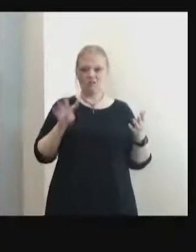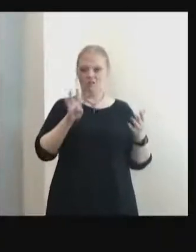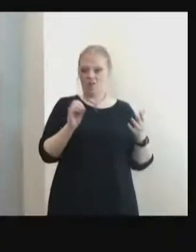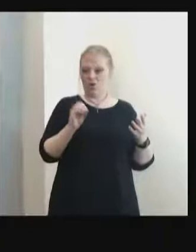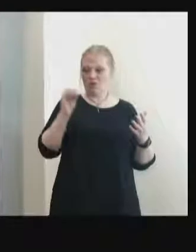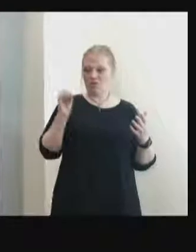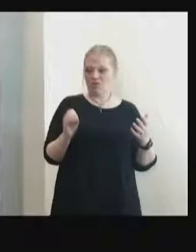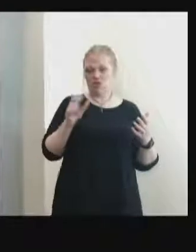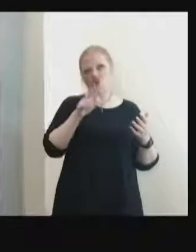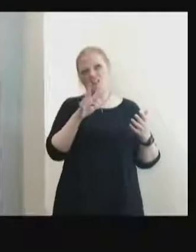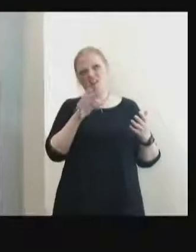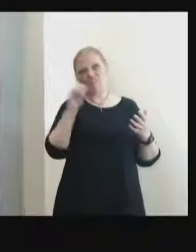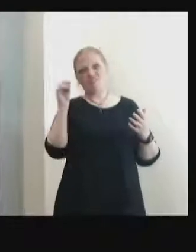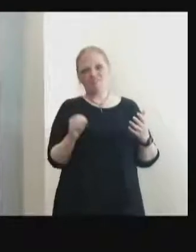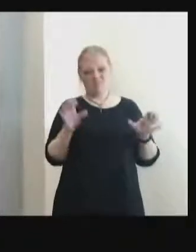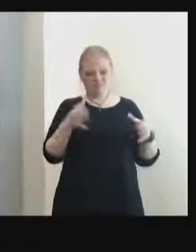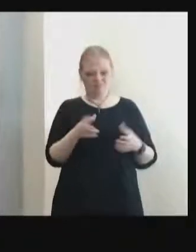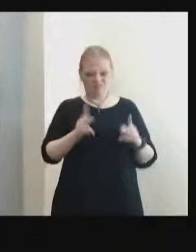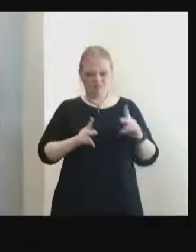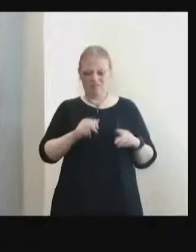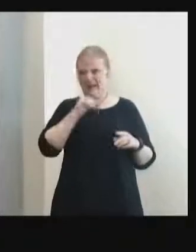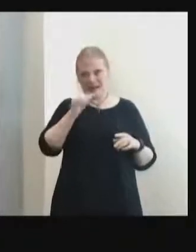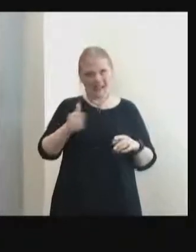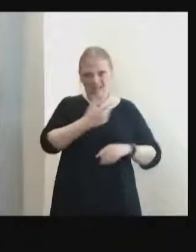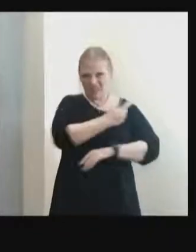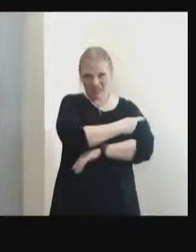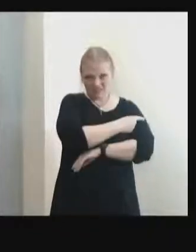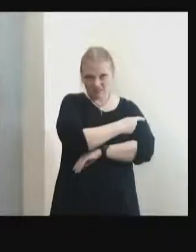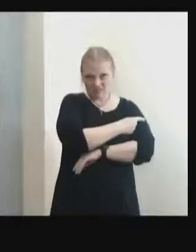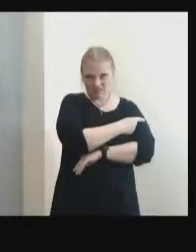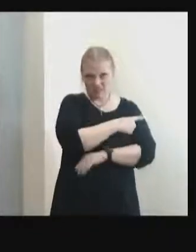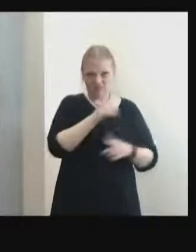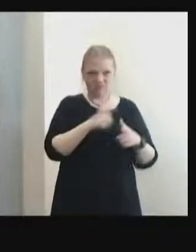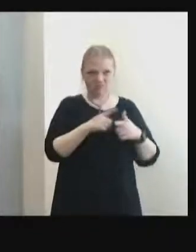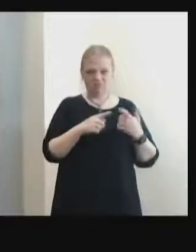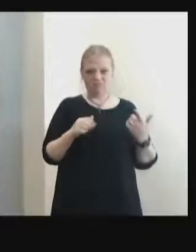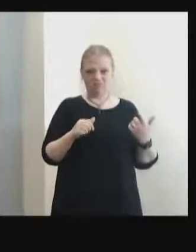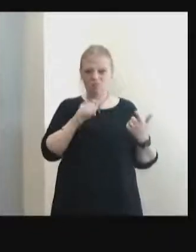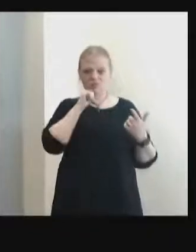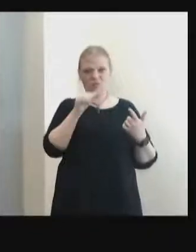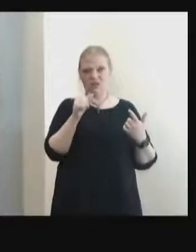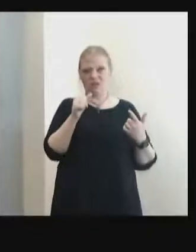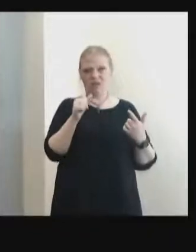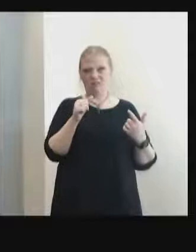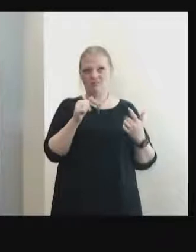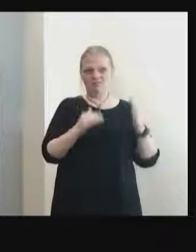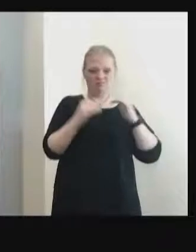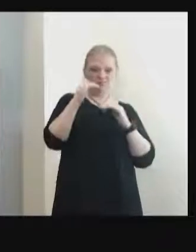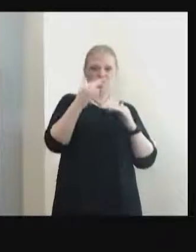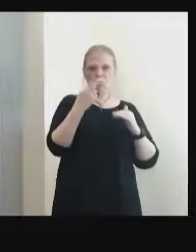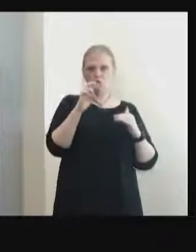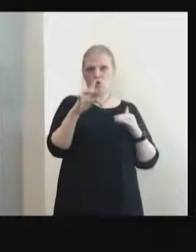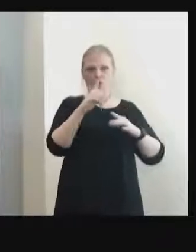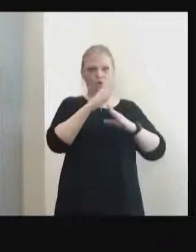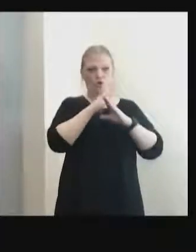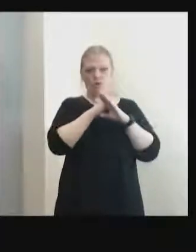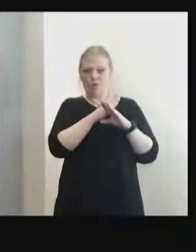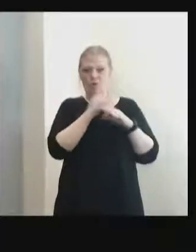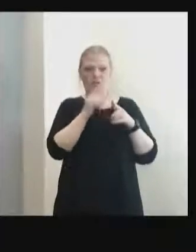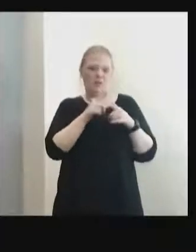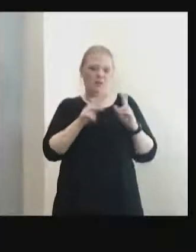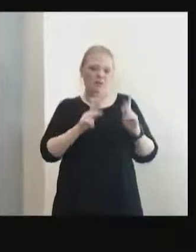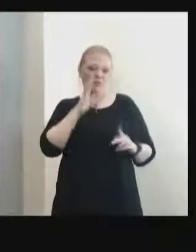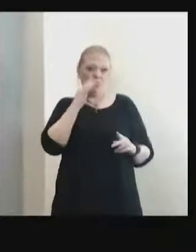40%, 35% of the population has not been vaccinated, we are not going to reach herd immunity, and we're going to have individuals who are at